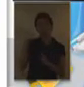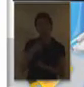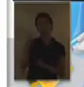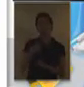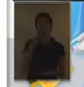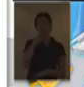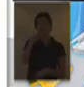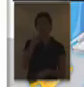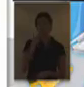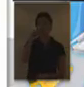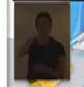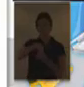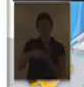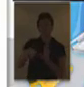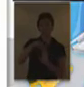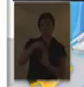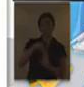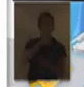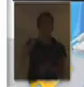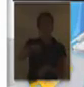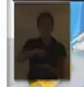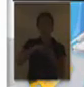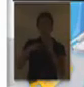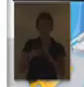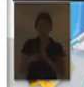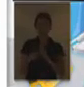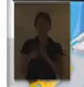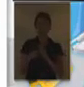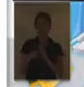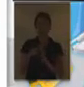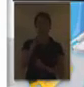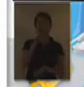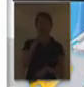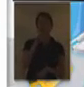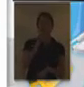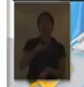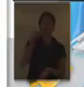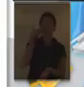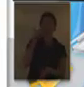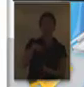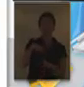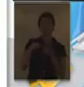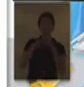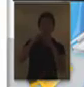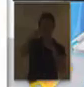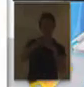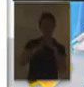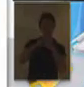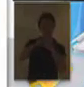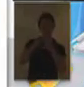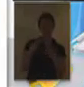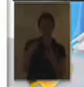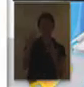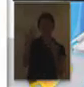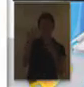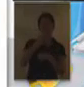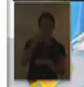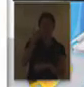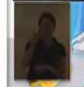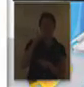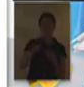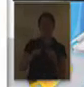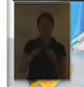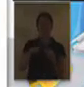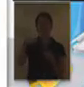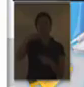generator. We've got thermal solar energy for hot water and the floor